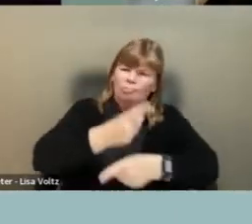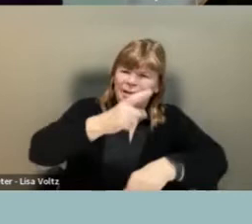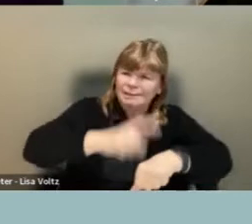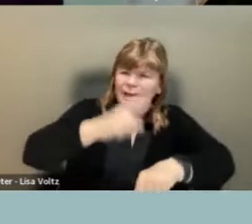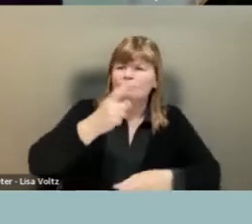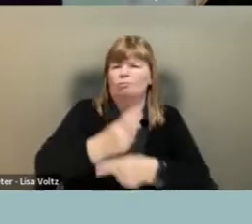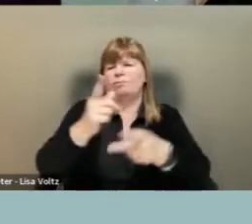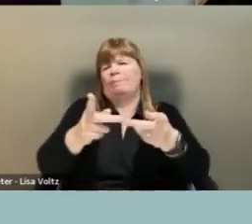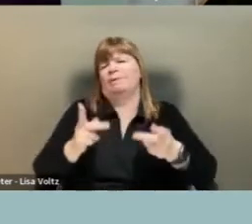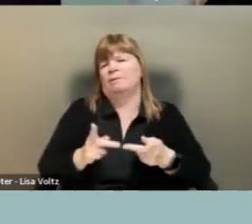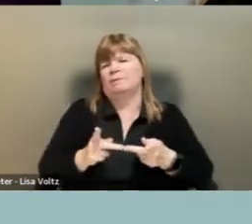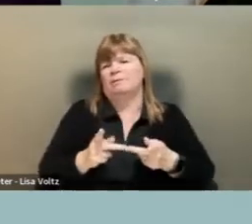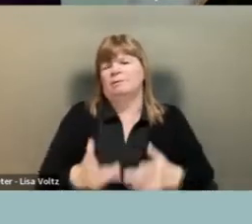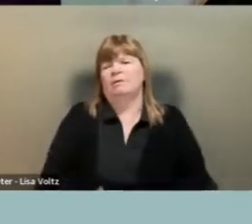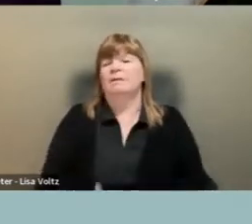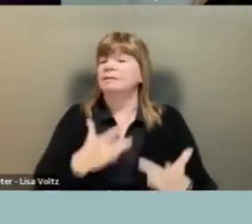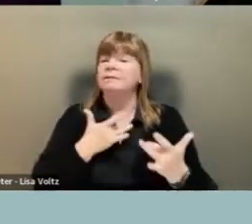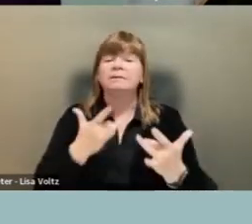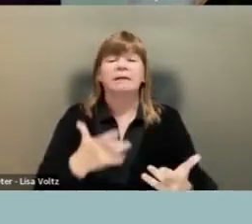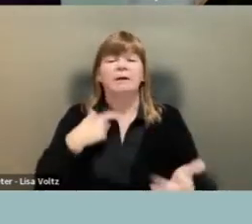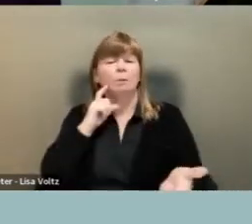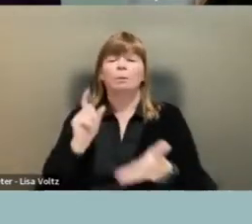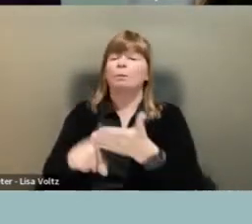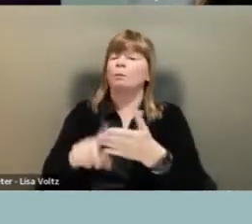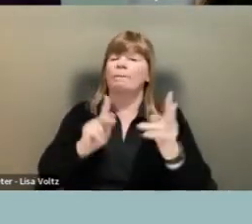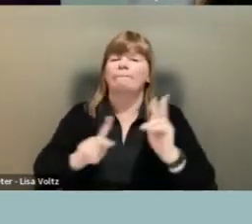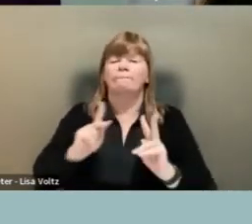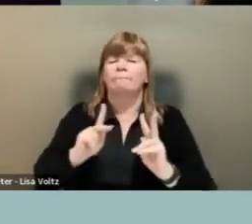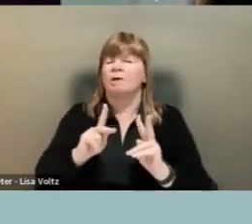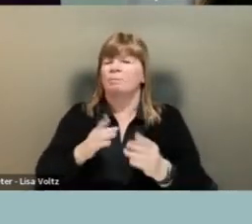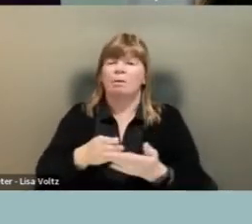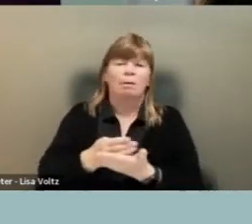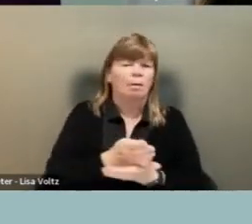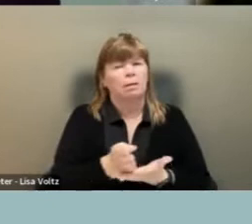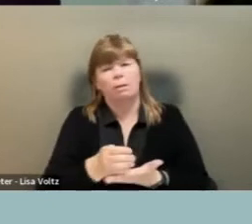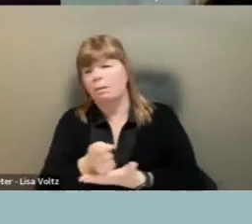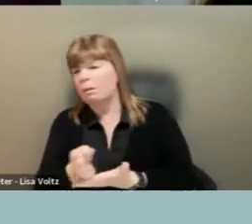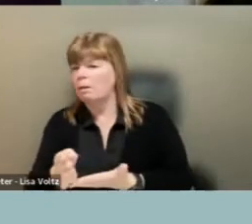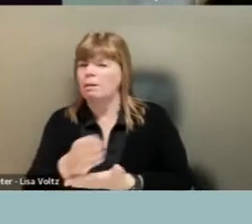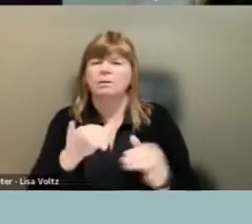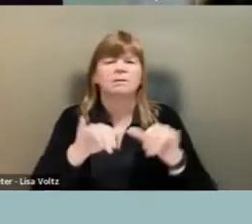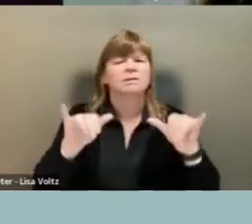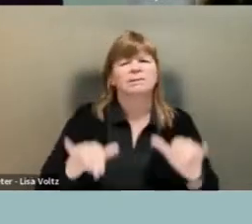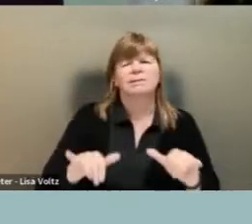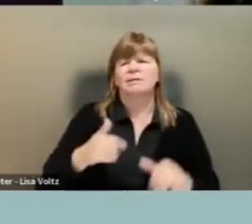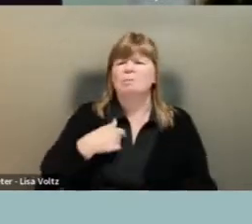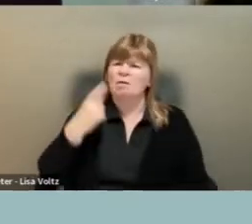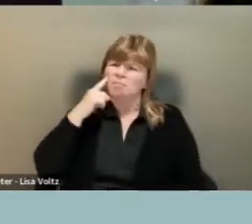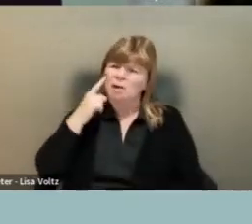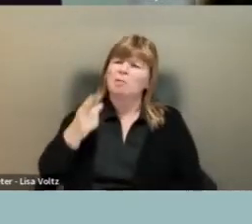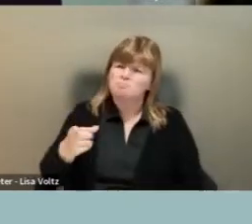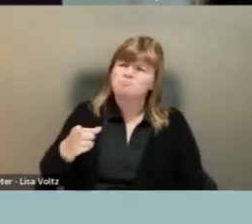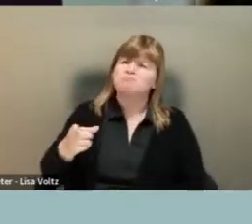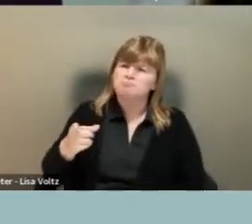right place. Oftentimes we see people circling through our system. We think that we've gotten them on a road